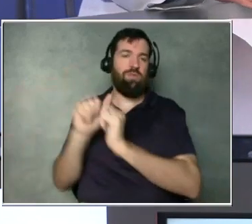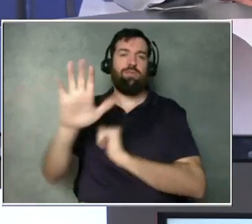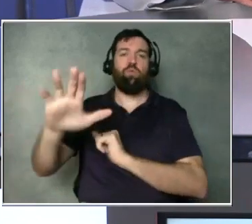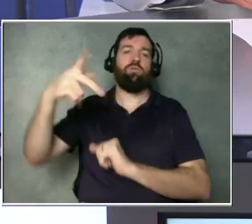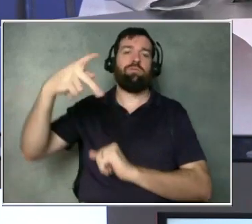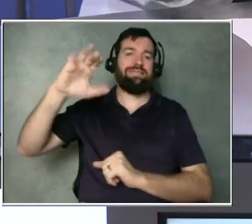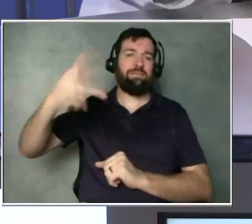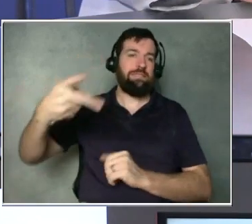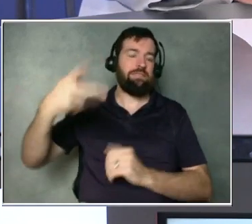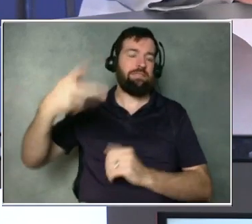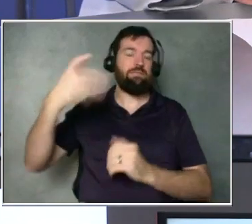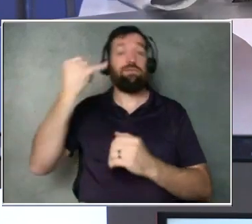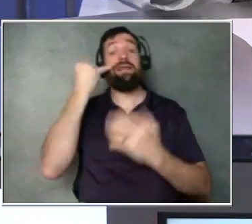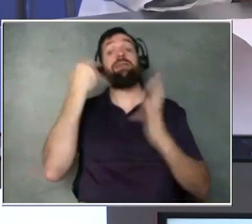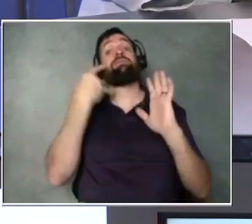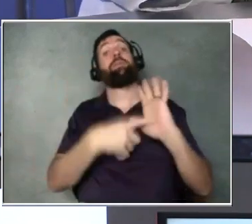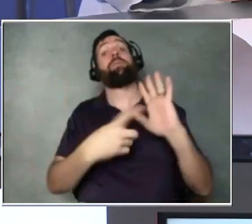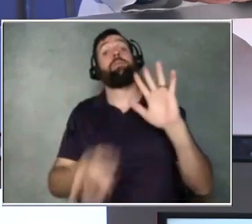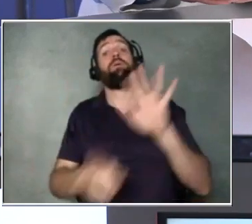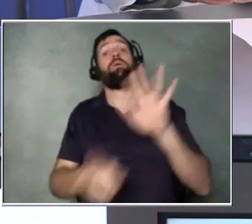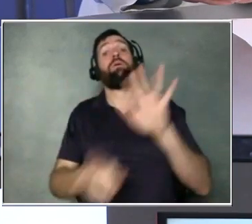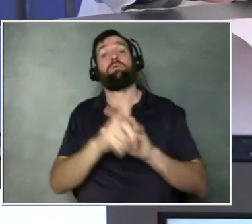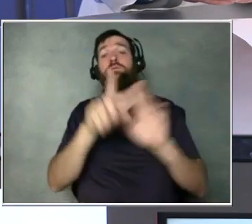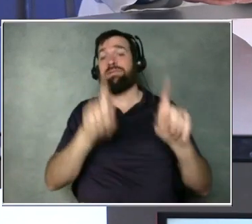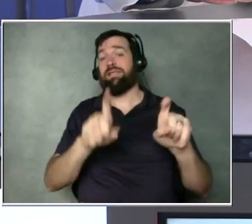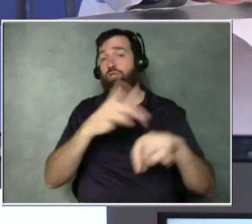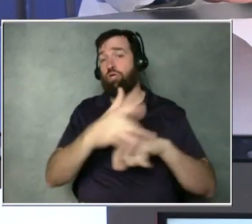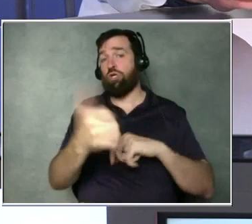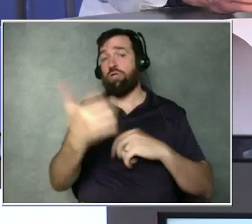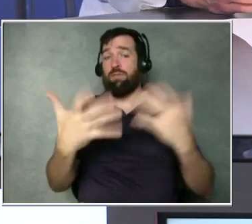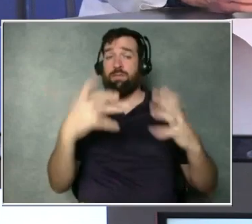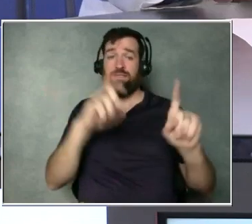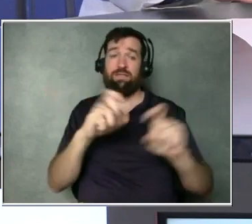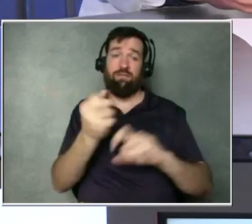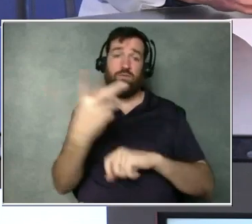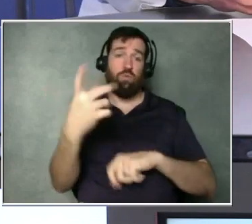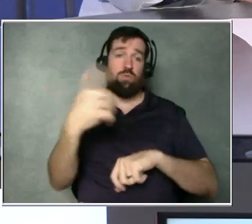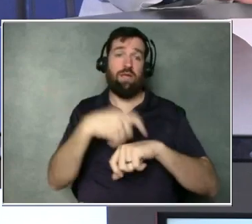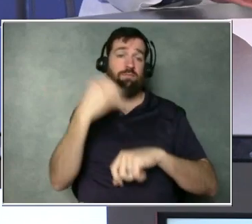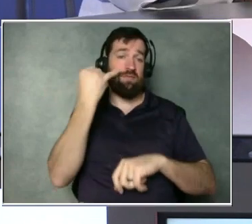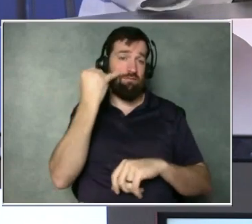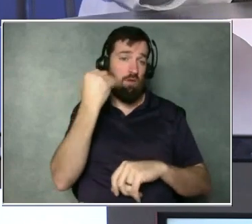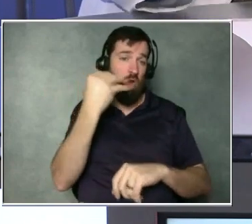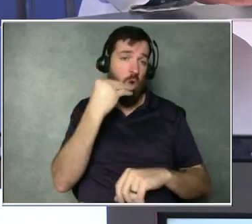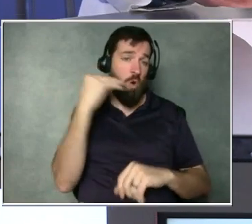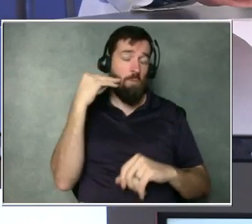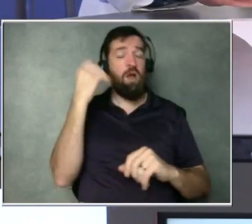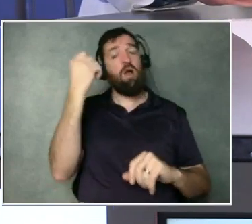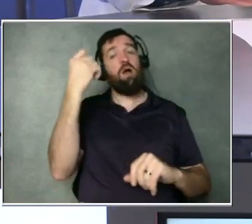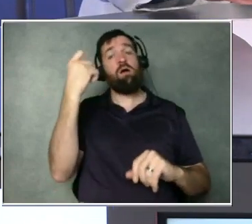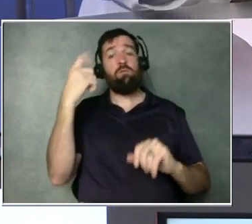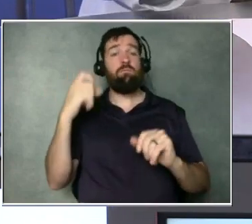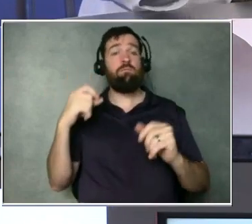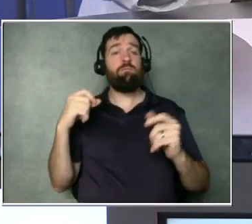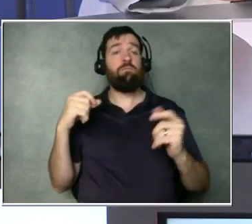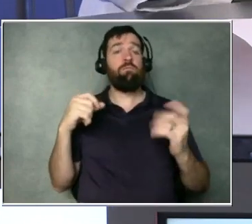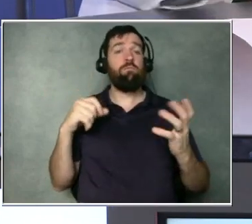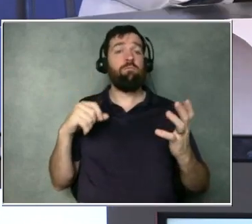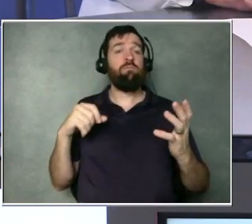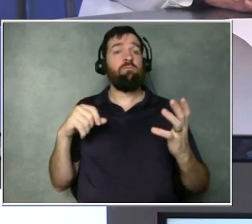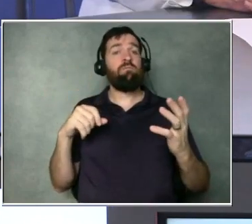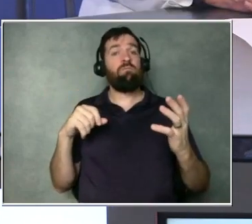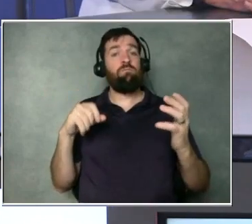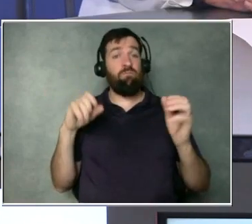do if you have symptoms. Test early. You may have to test a couple times if you're testing at home, and understand, can you get on